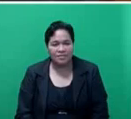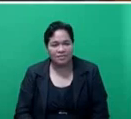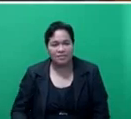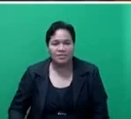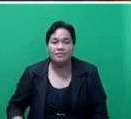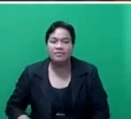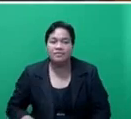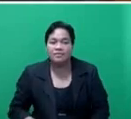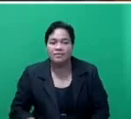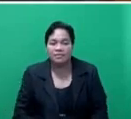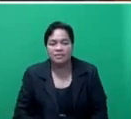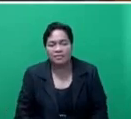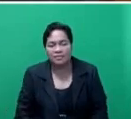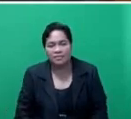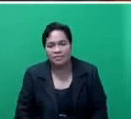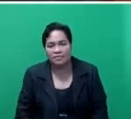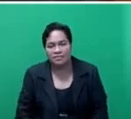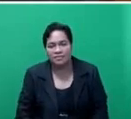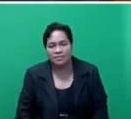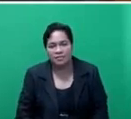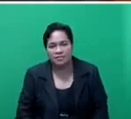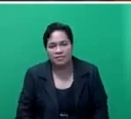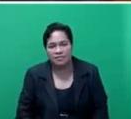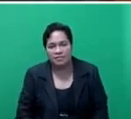I expect that, Honourable Speaker,